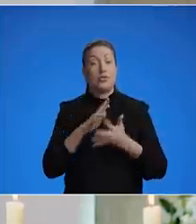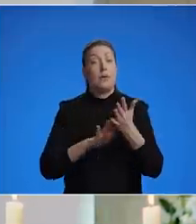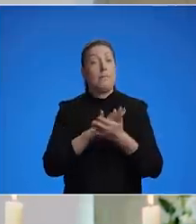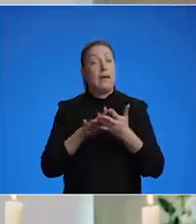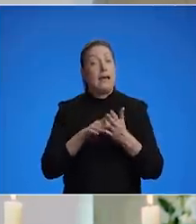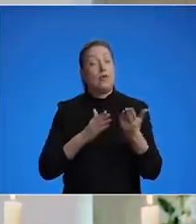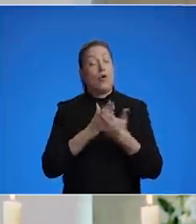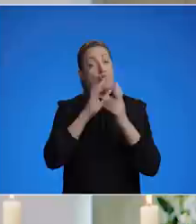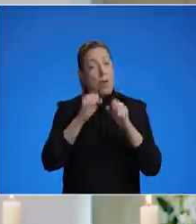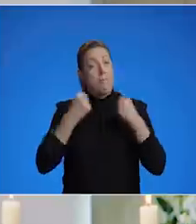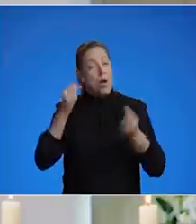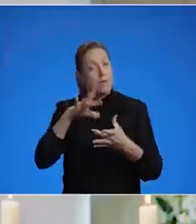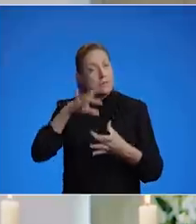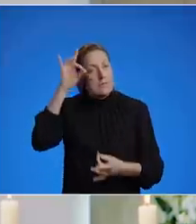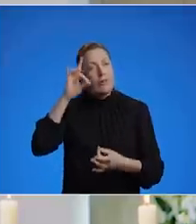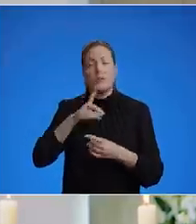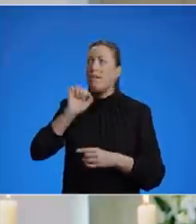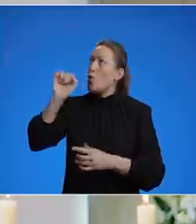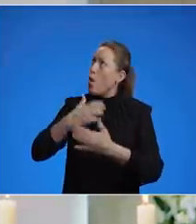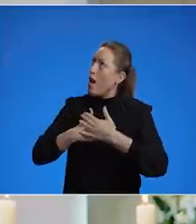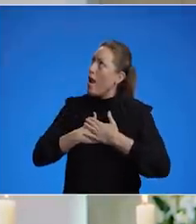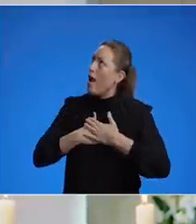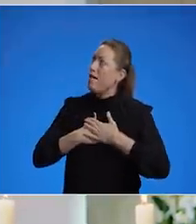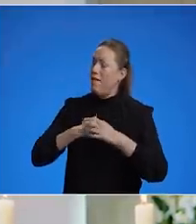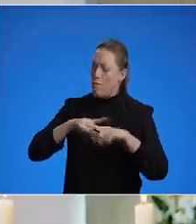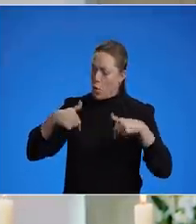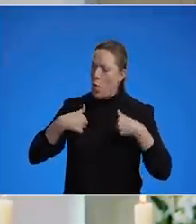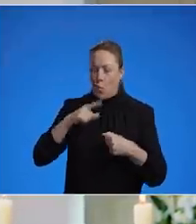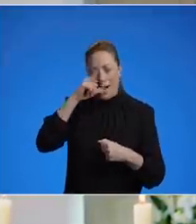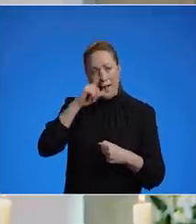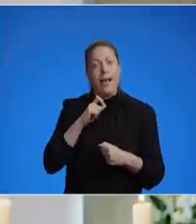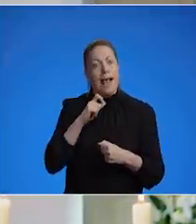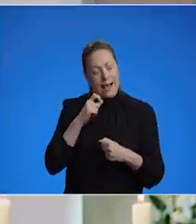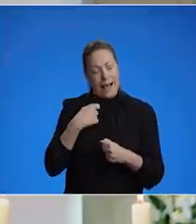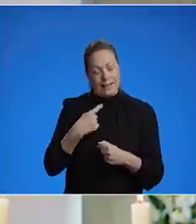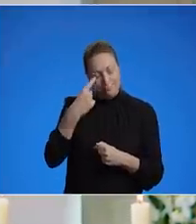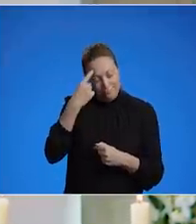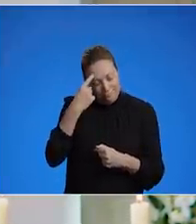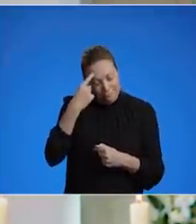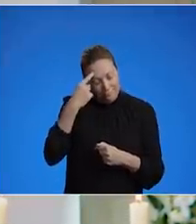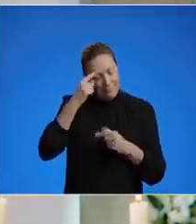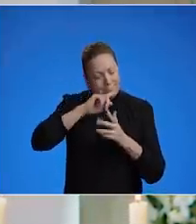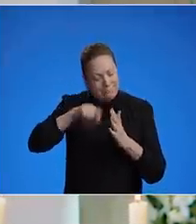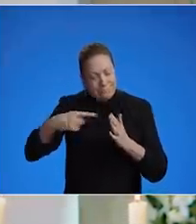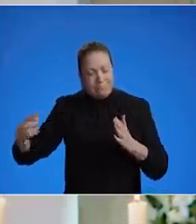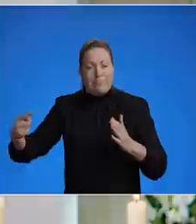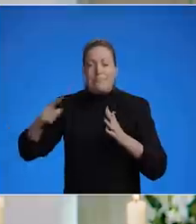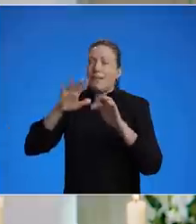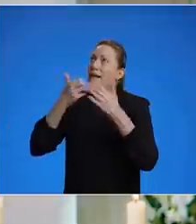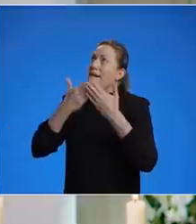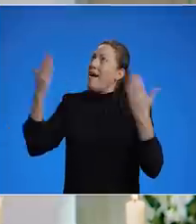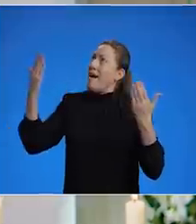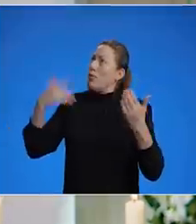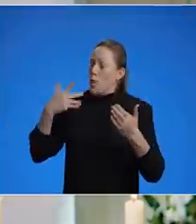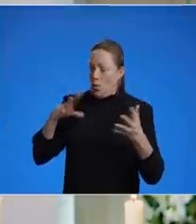handed on to us, and grant that by the power of the Spirit of your love. We may be counted now and